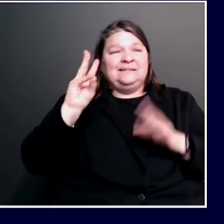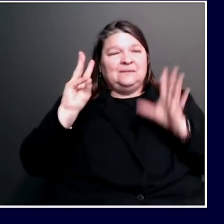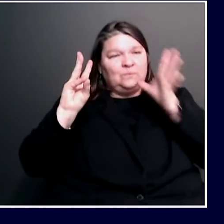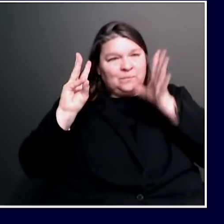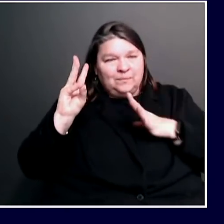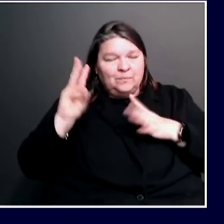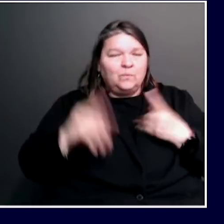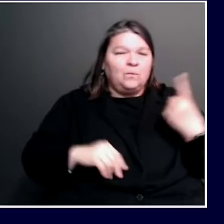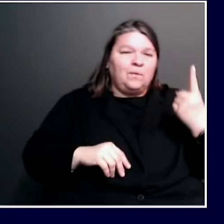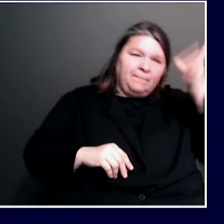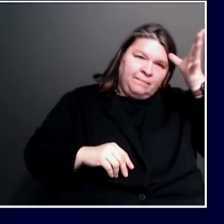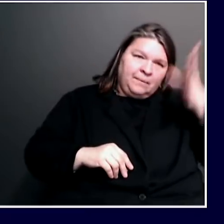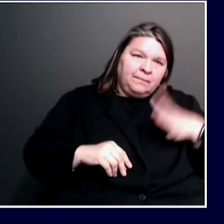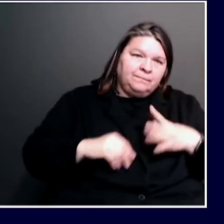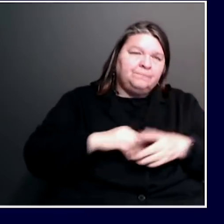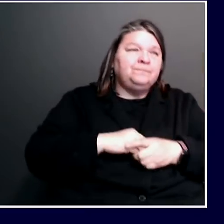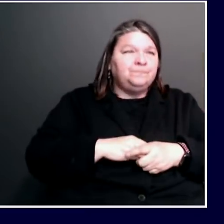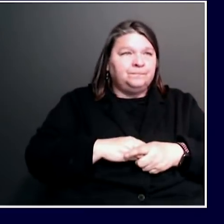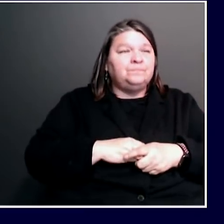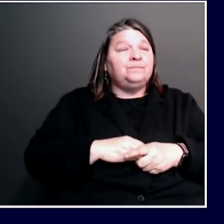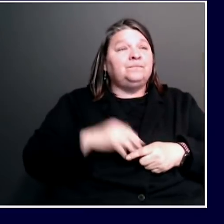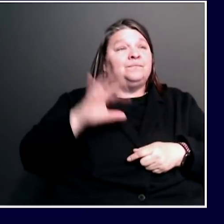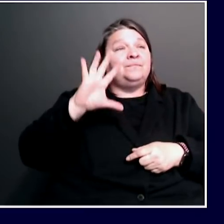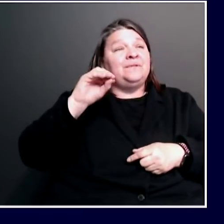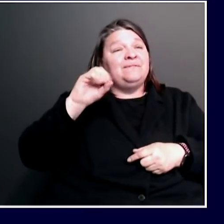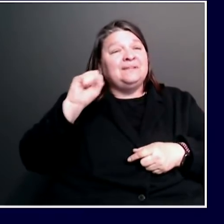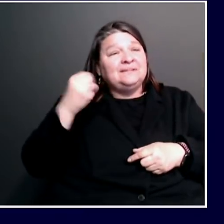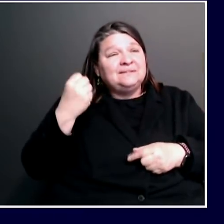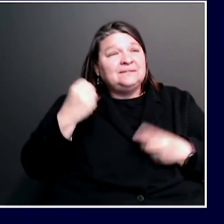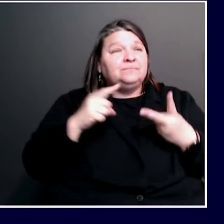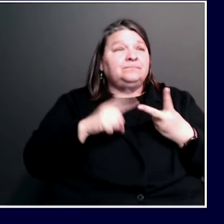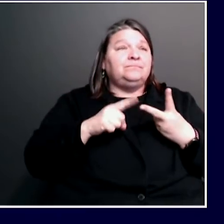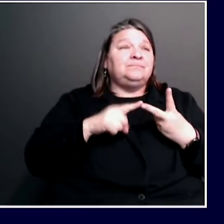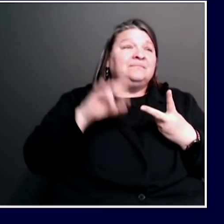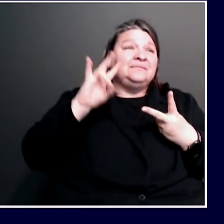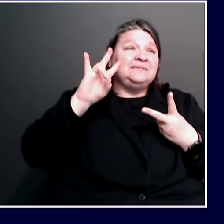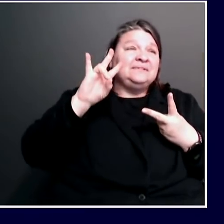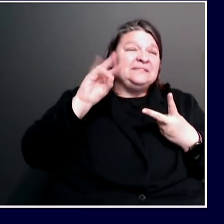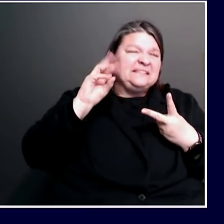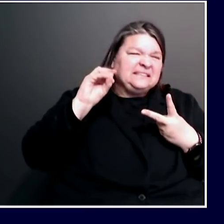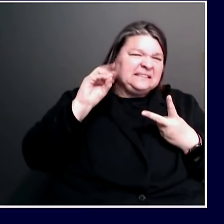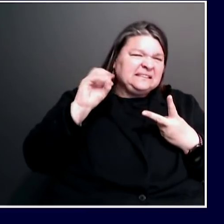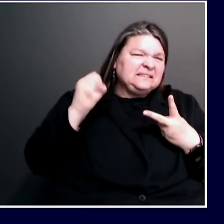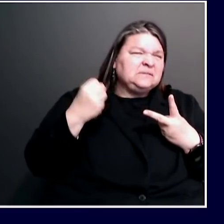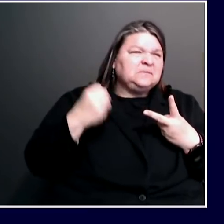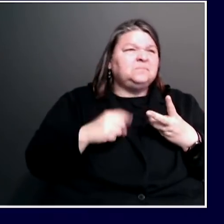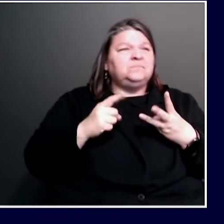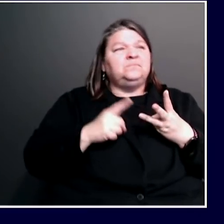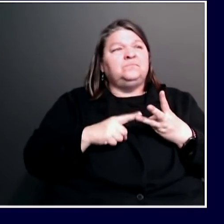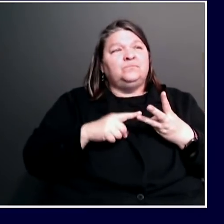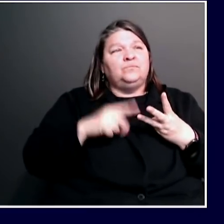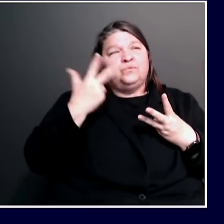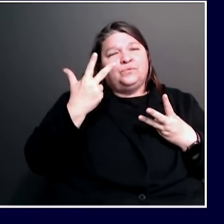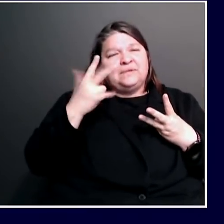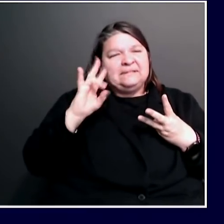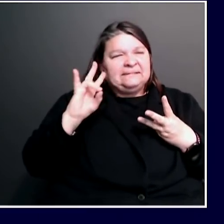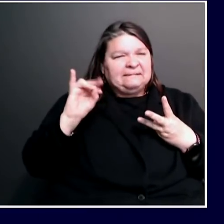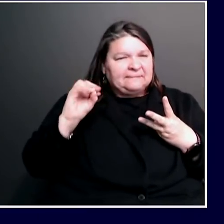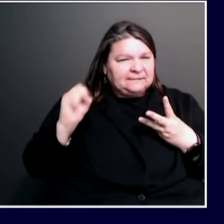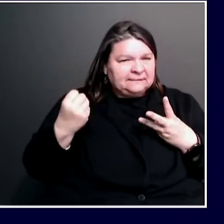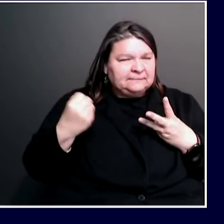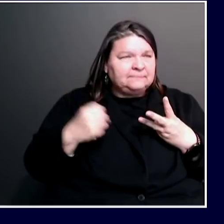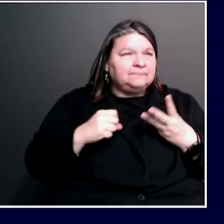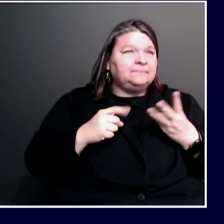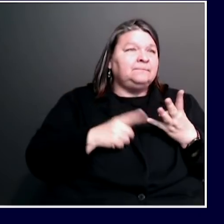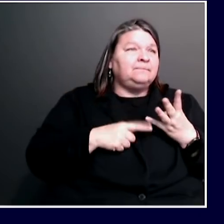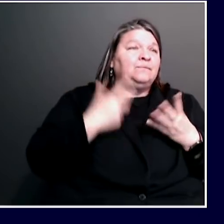50s, another in their 60s, 3 in their 70s, and another 3 in their 80s.